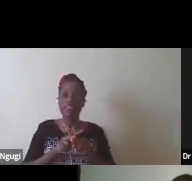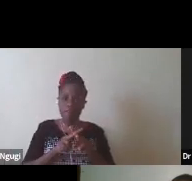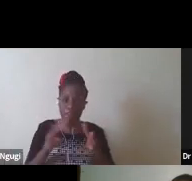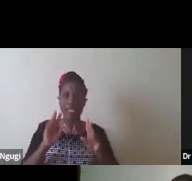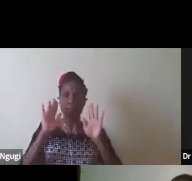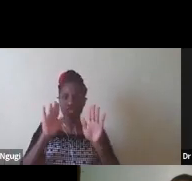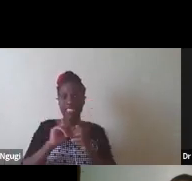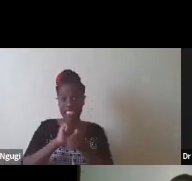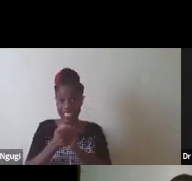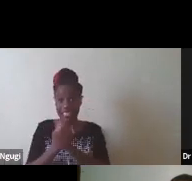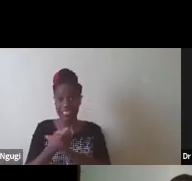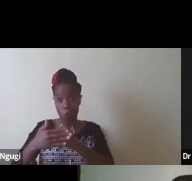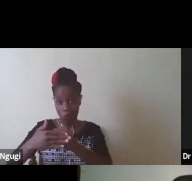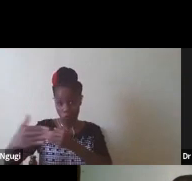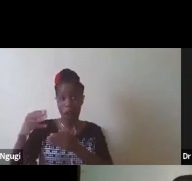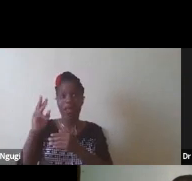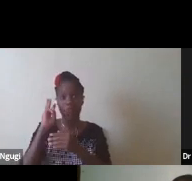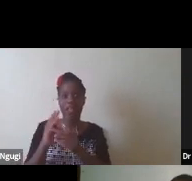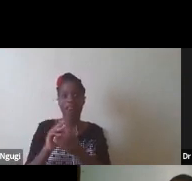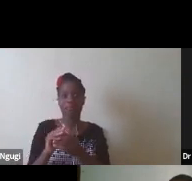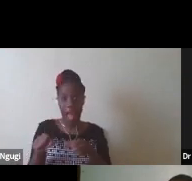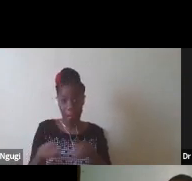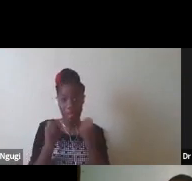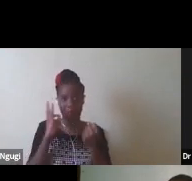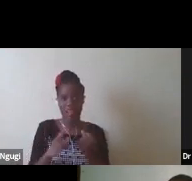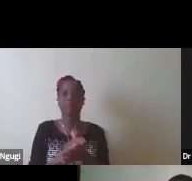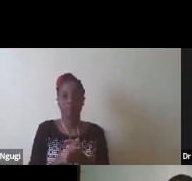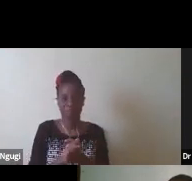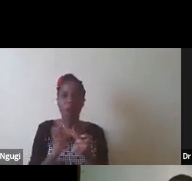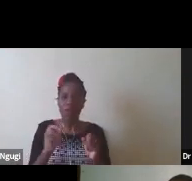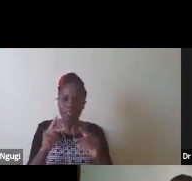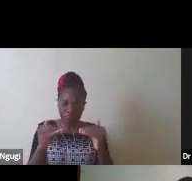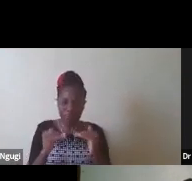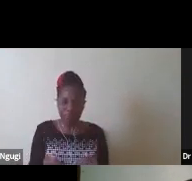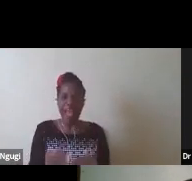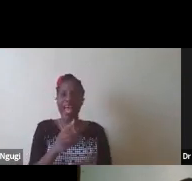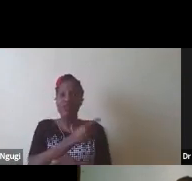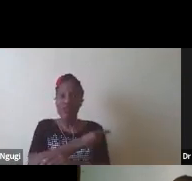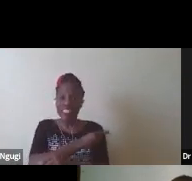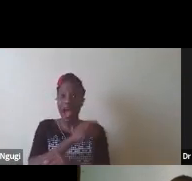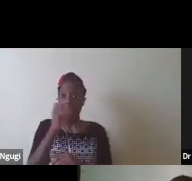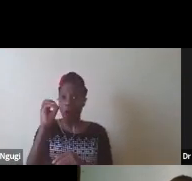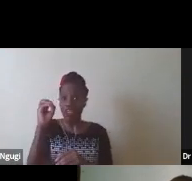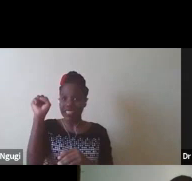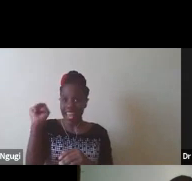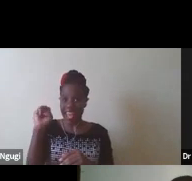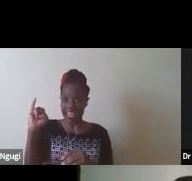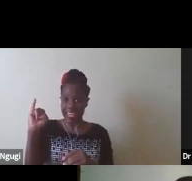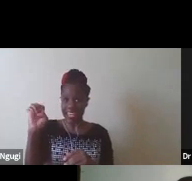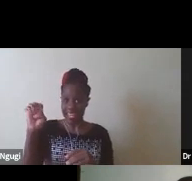as we move forward in terms of innovation. Now, Dr. Osei, I'll move to you with the next